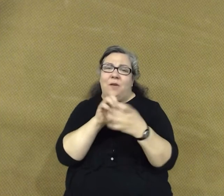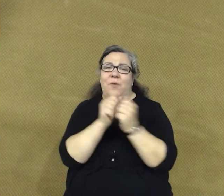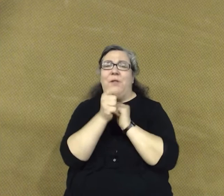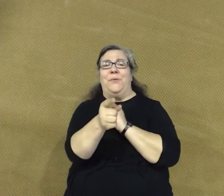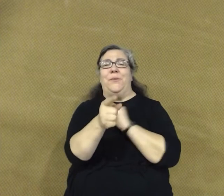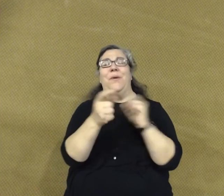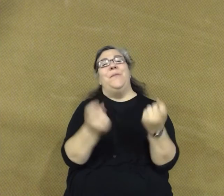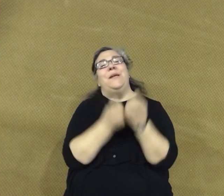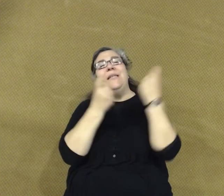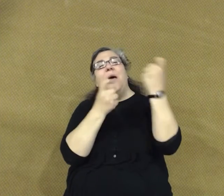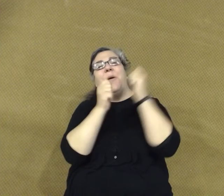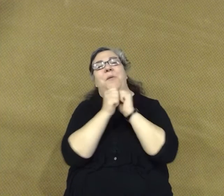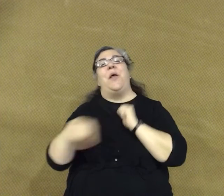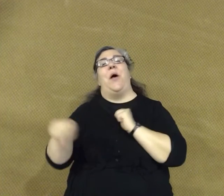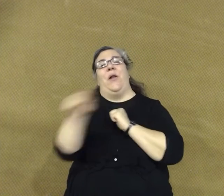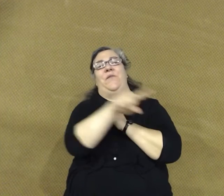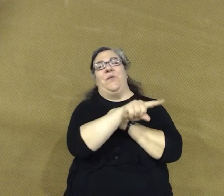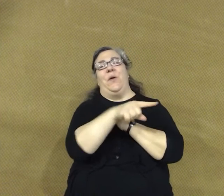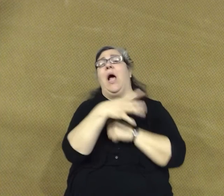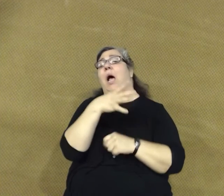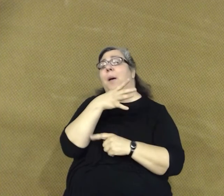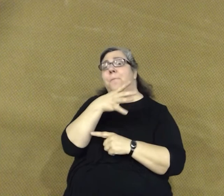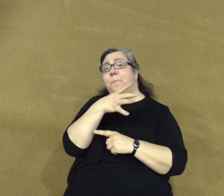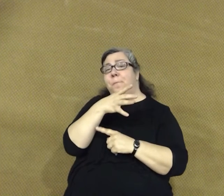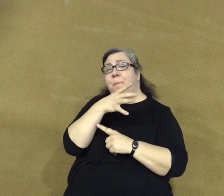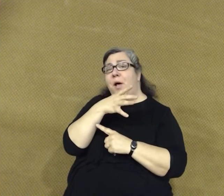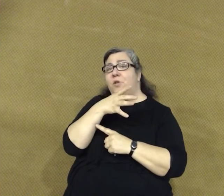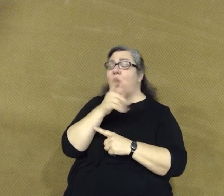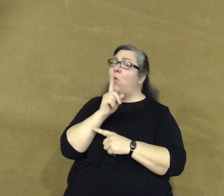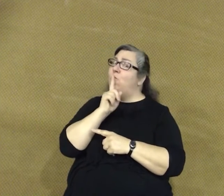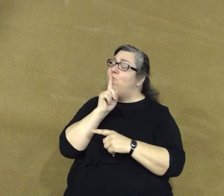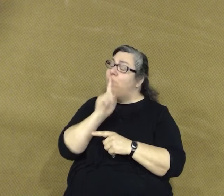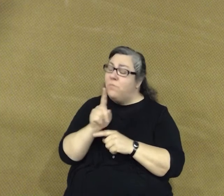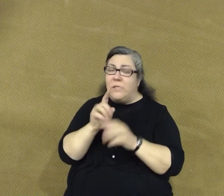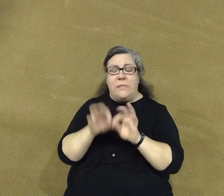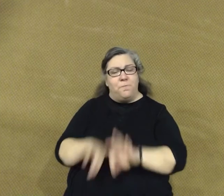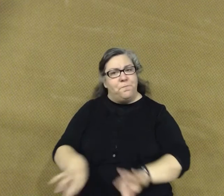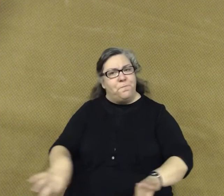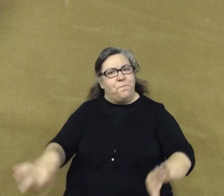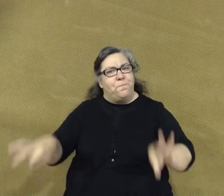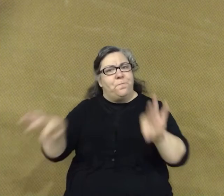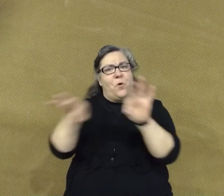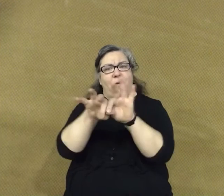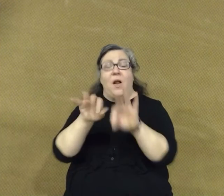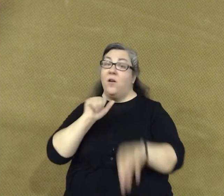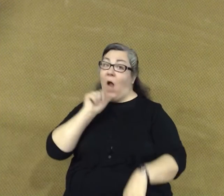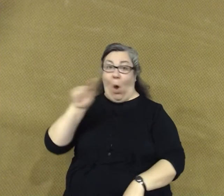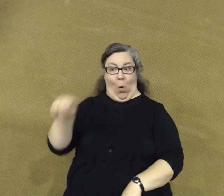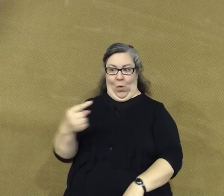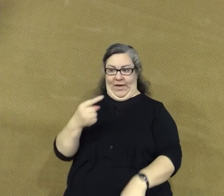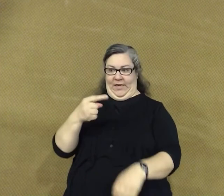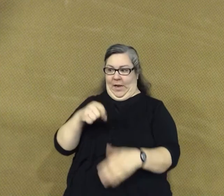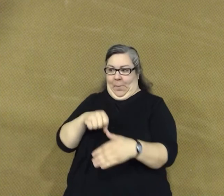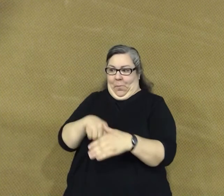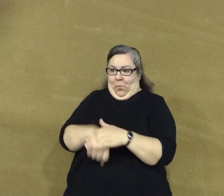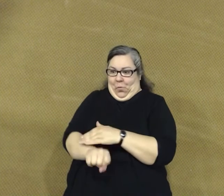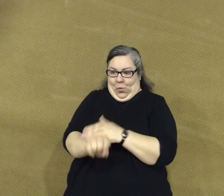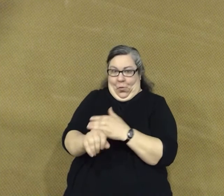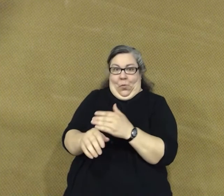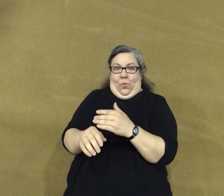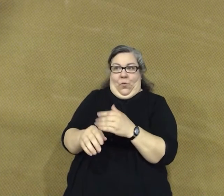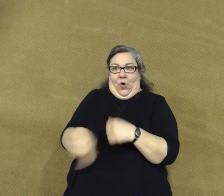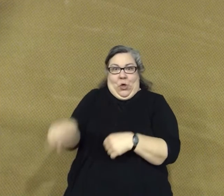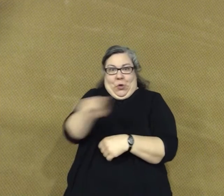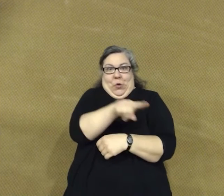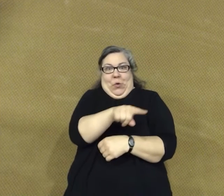we celebrate with you. Mothers are so, so important, not only for bringing us into the world, but